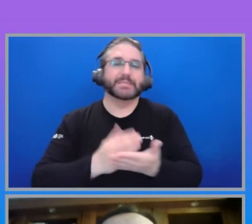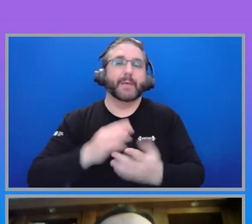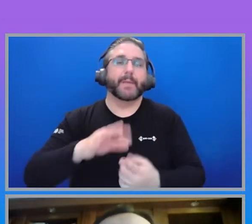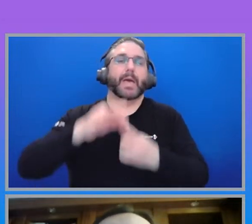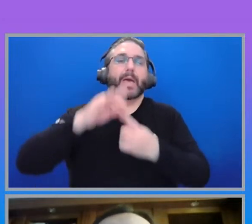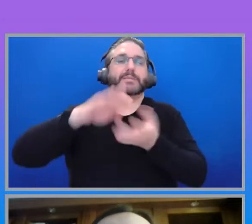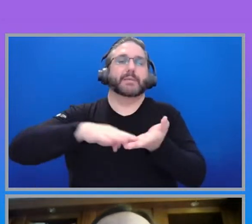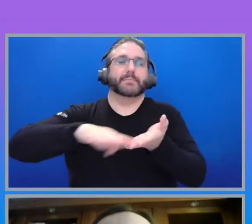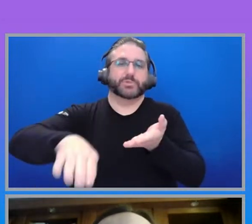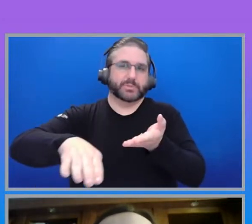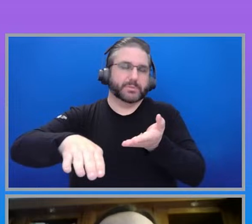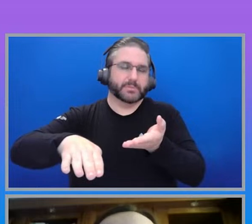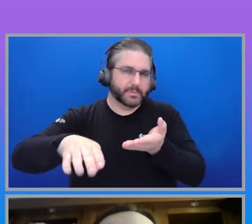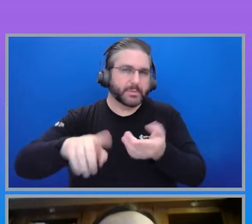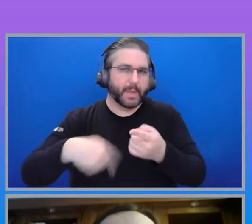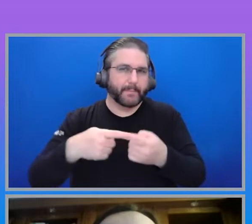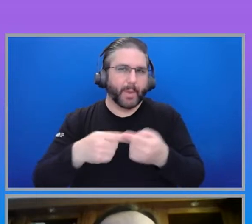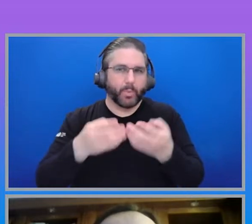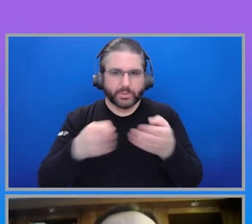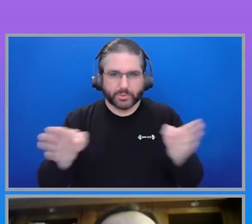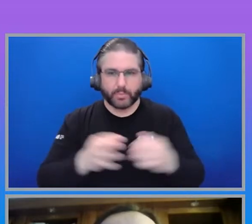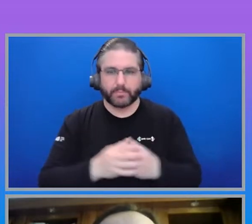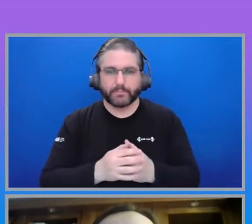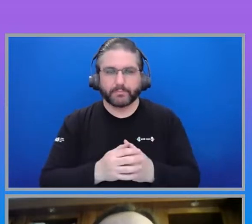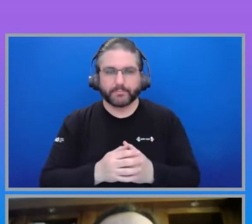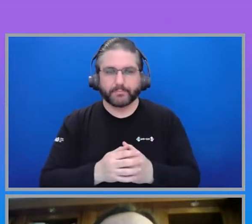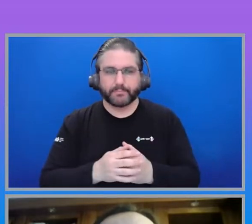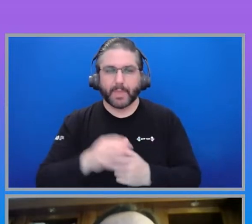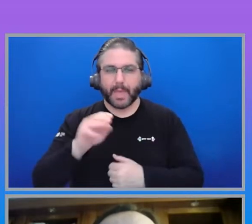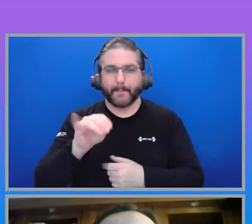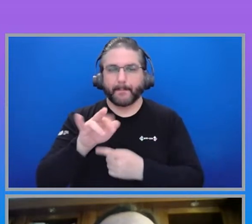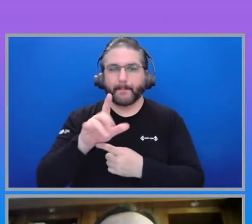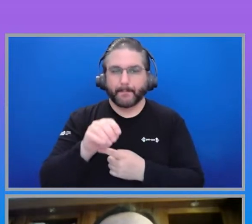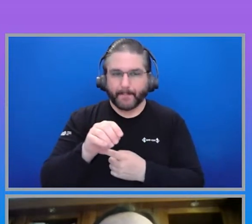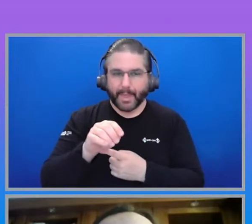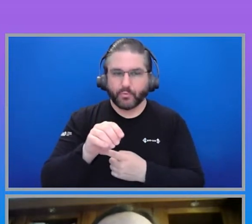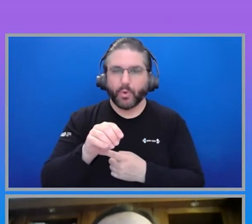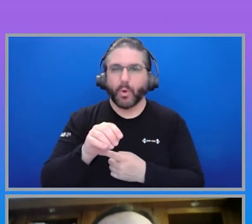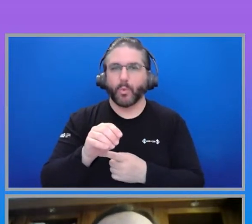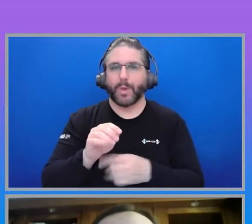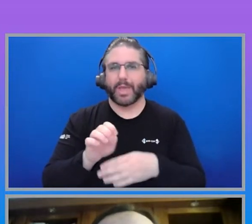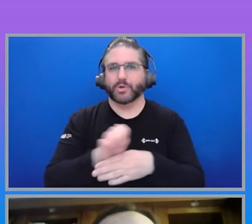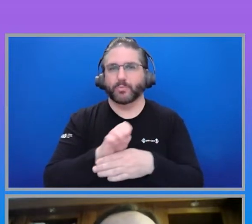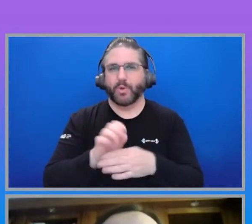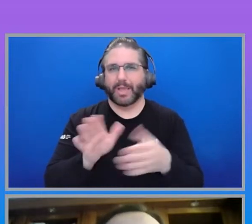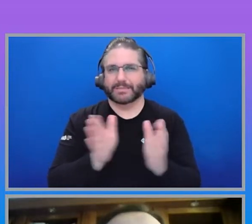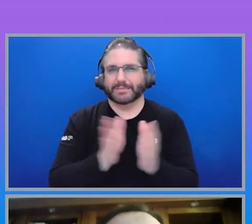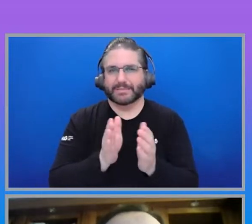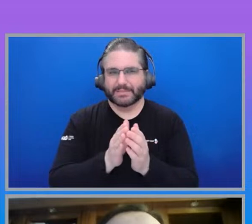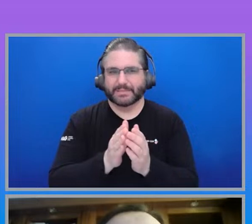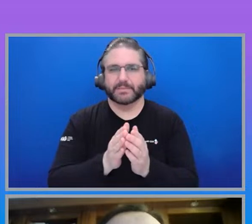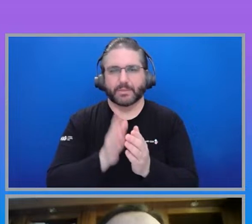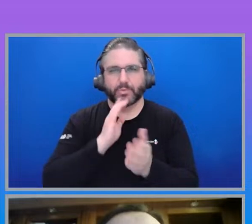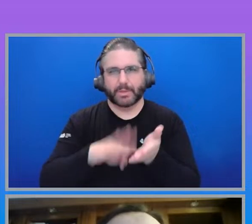in relation to the scopes. Micro-enterprises related to services are exempted, and there are some mitigating measures